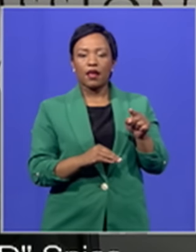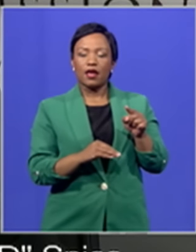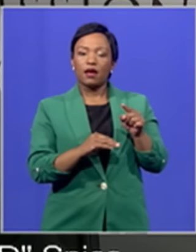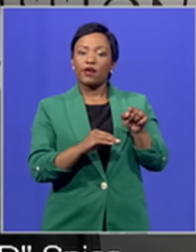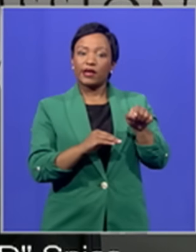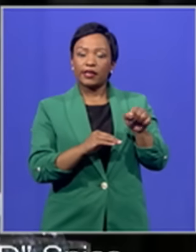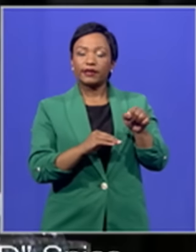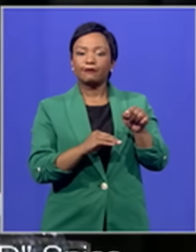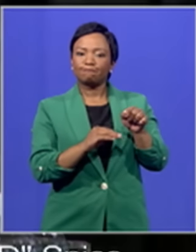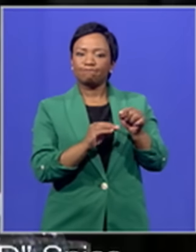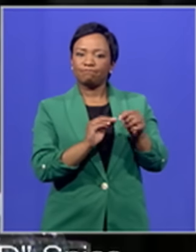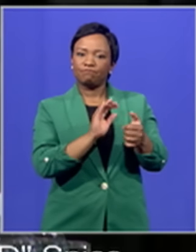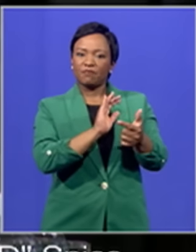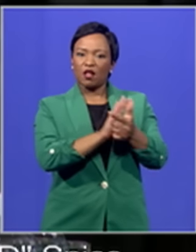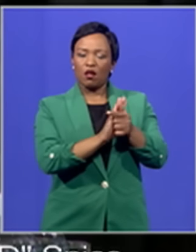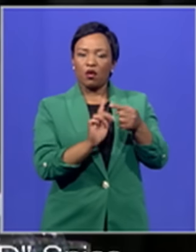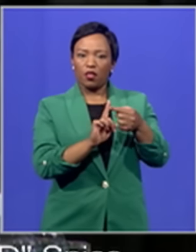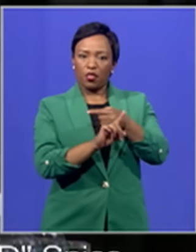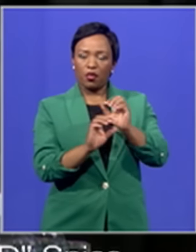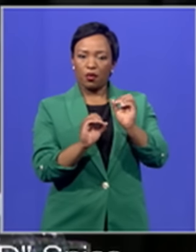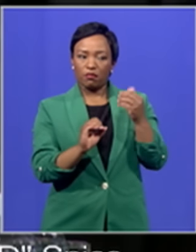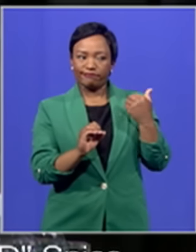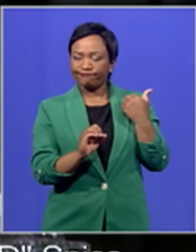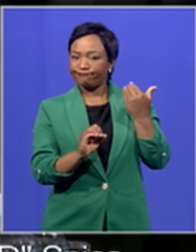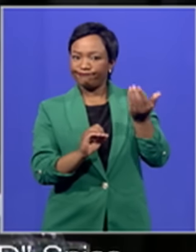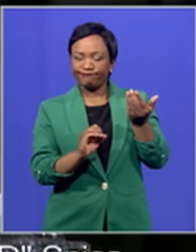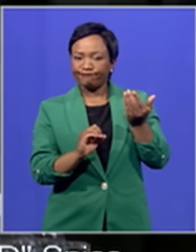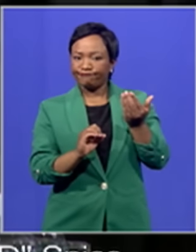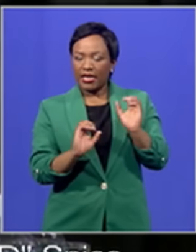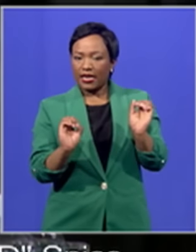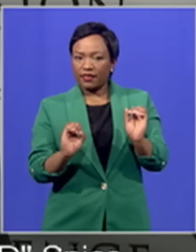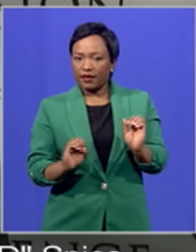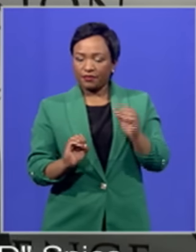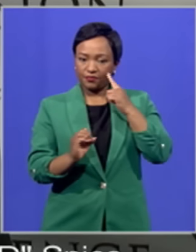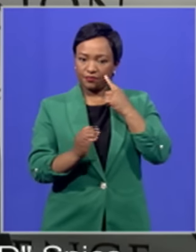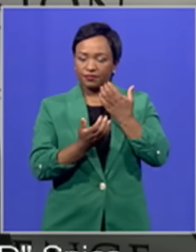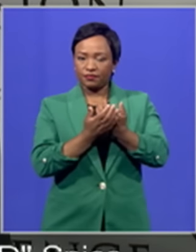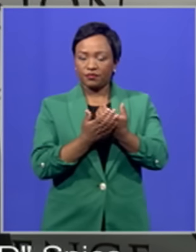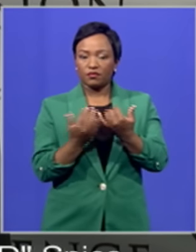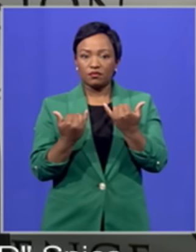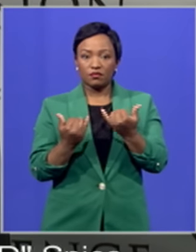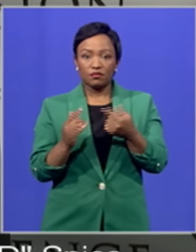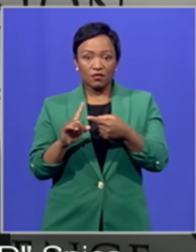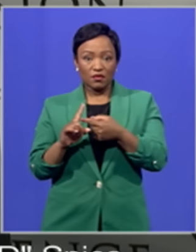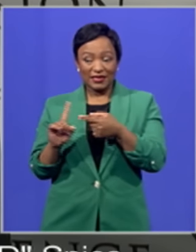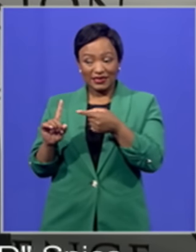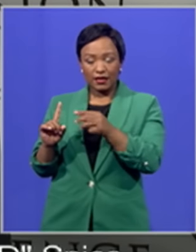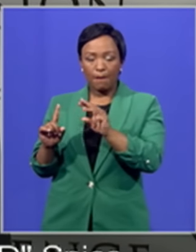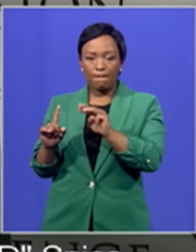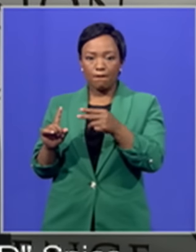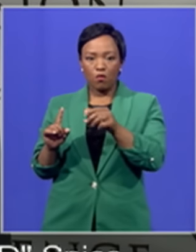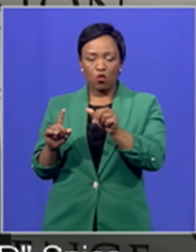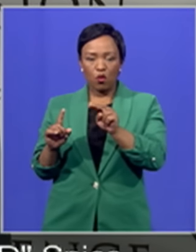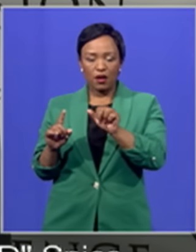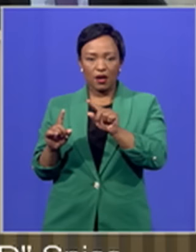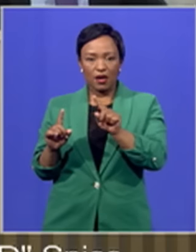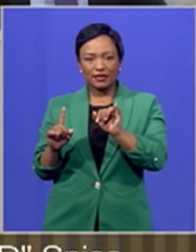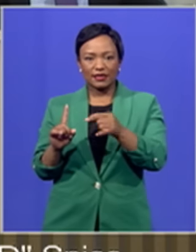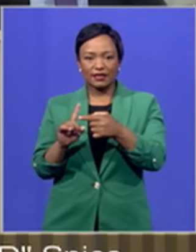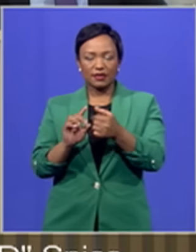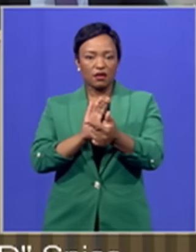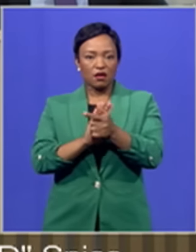šedi le gore ga go yo ileng a pharwa ka ditatofatšo. Spies o tlhaloša gore maiteko a go tlhohla Mkhwanazi mabapi le taolompe o